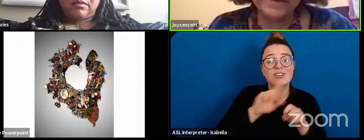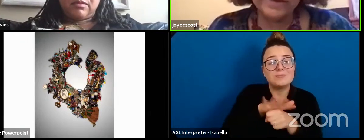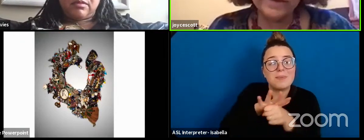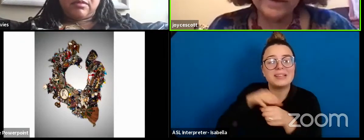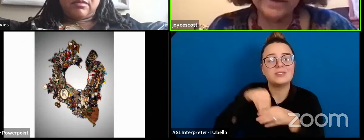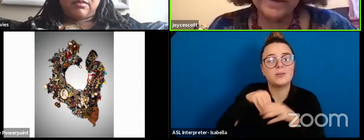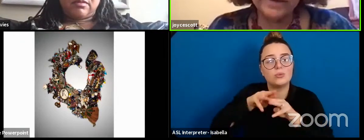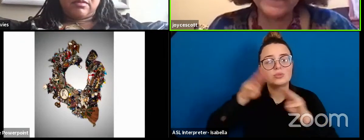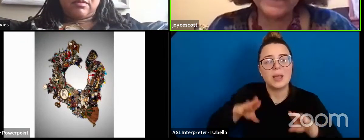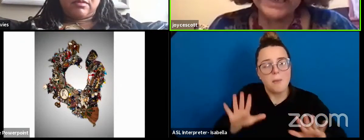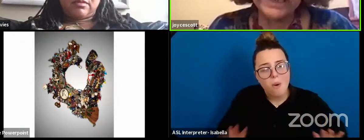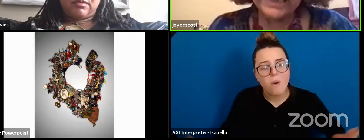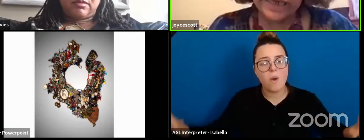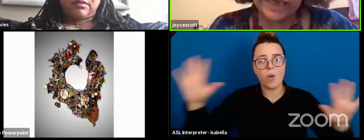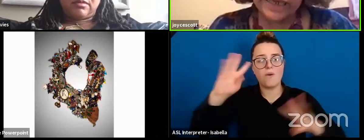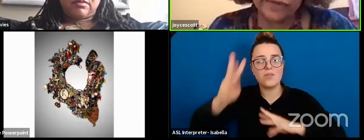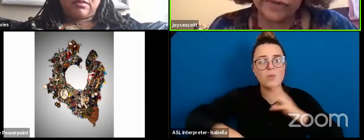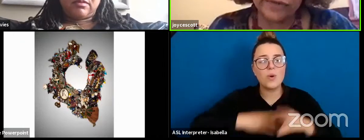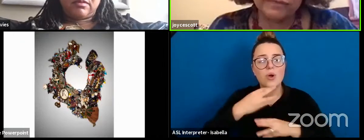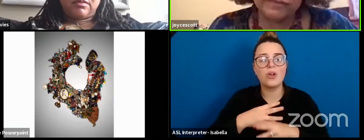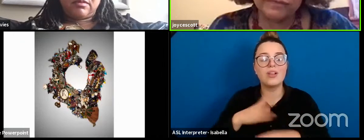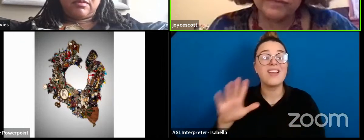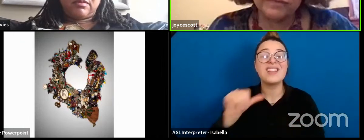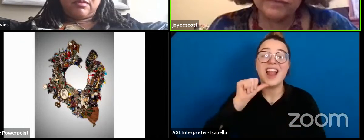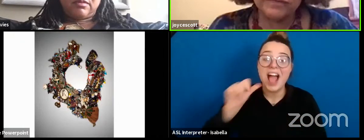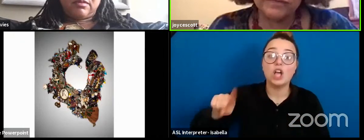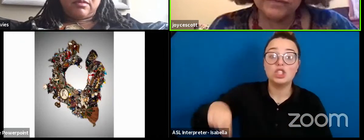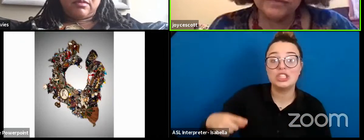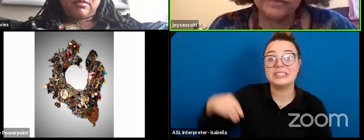in the colored section.